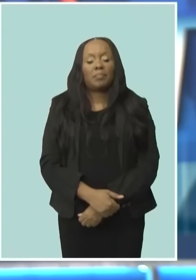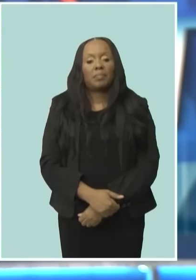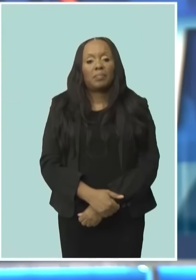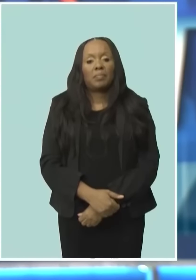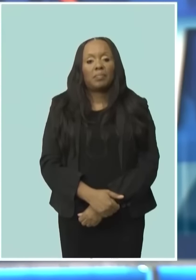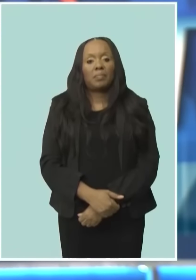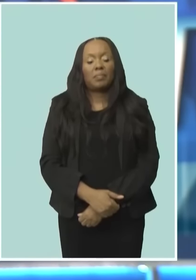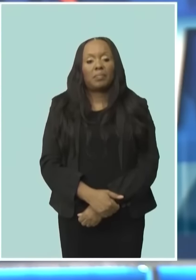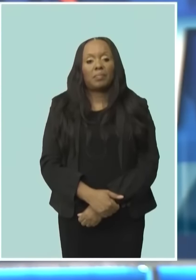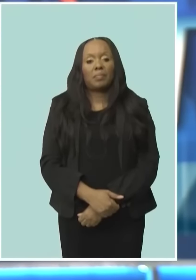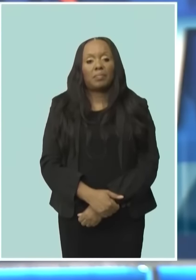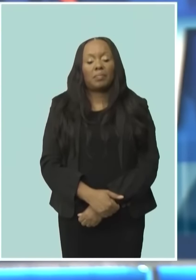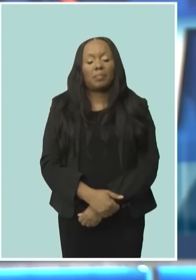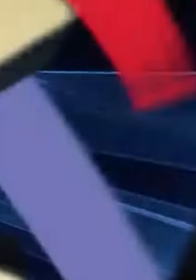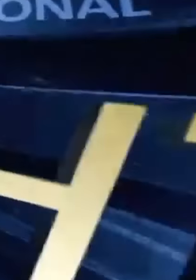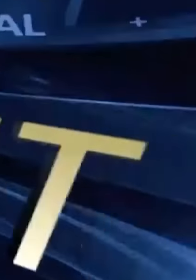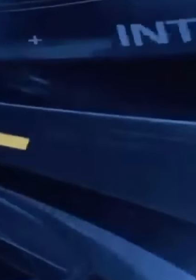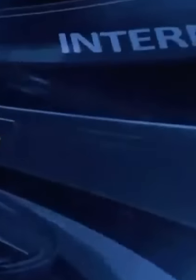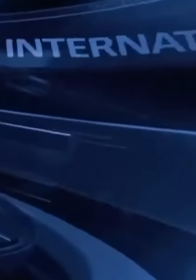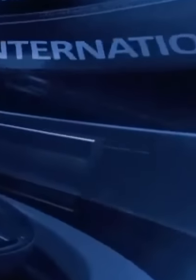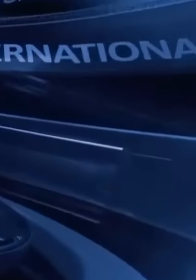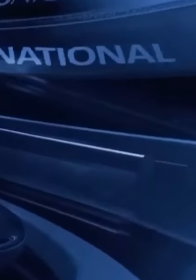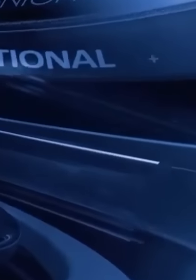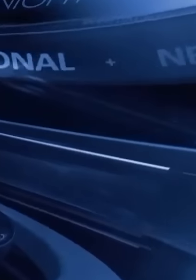what it involves. That's next.